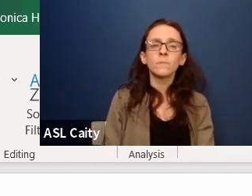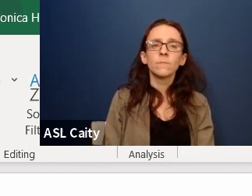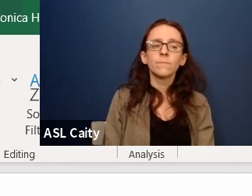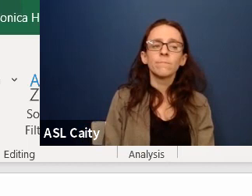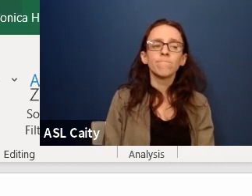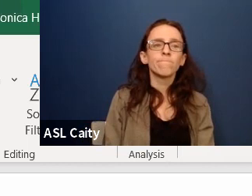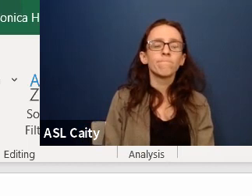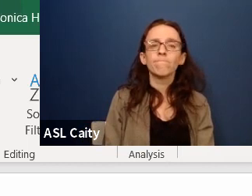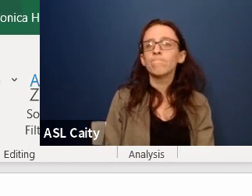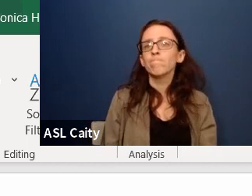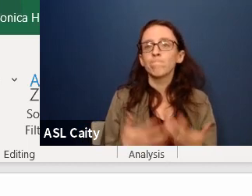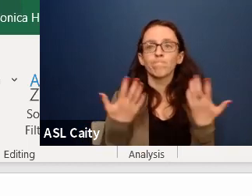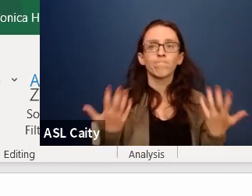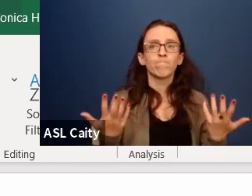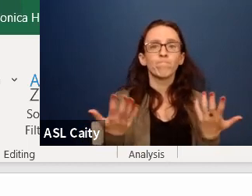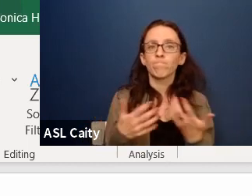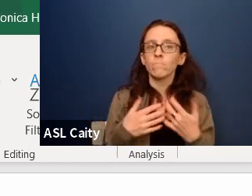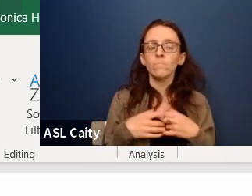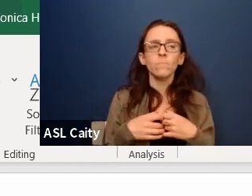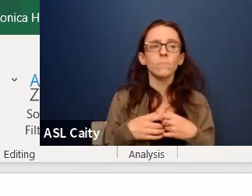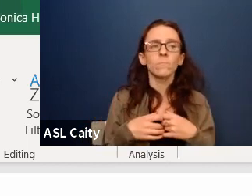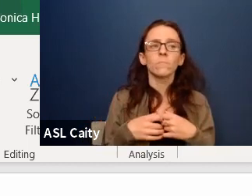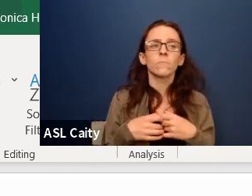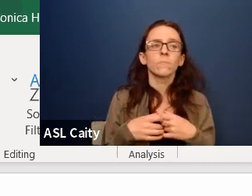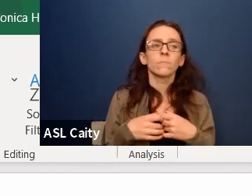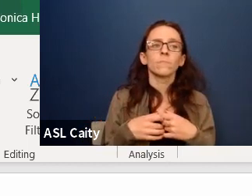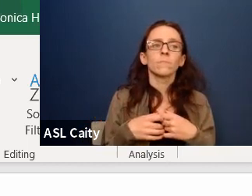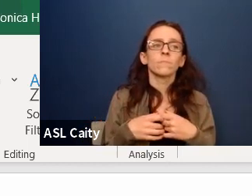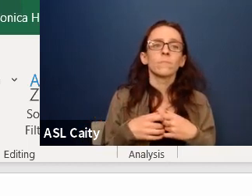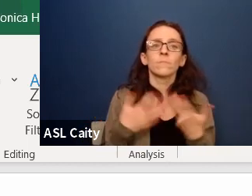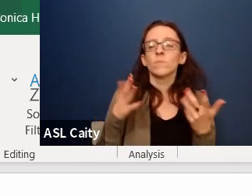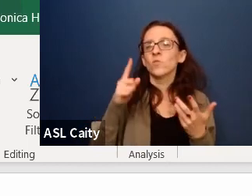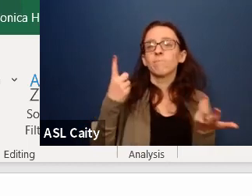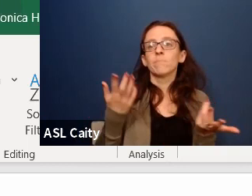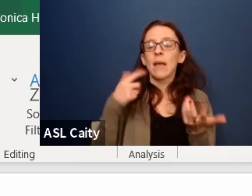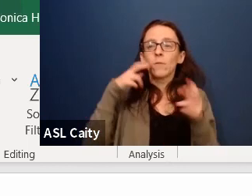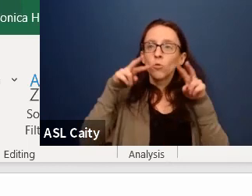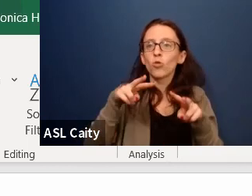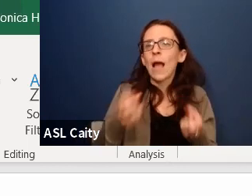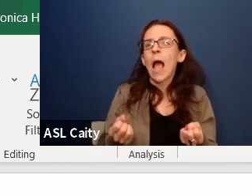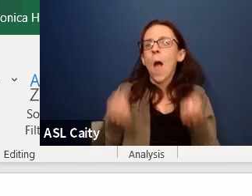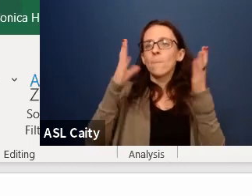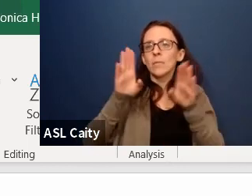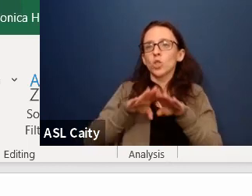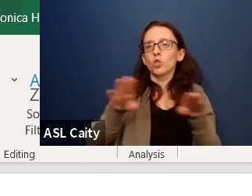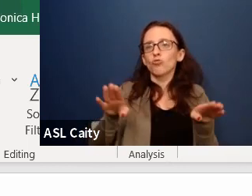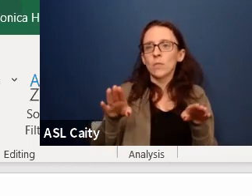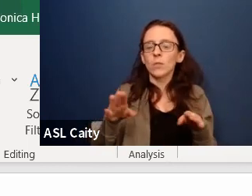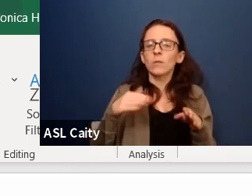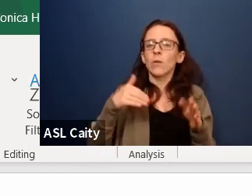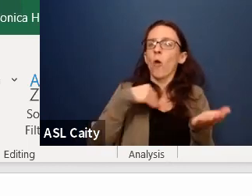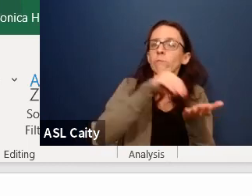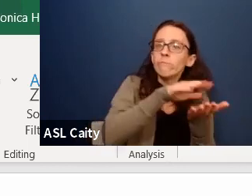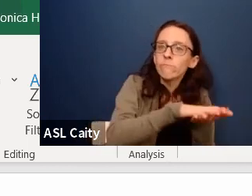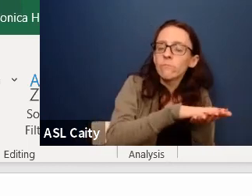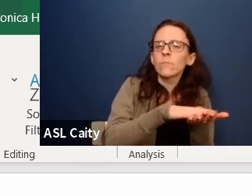the nature of how many students, how many children are listed and sort of how the math works